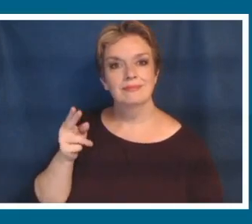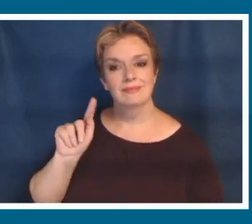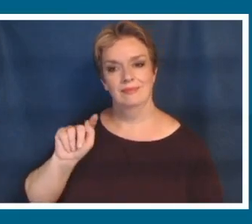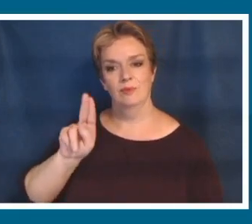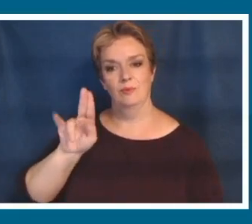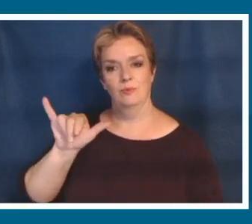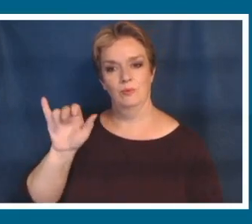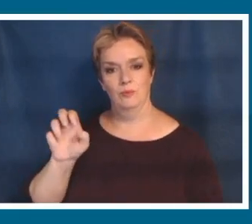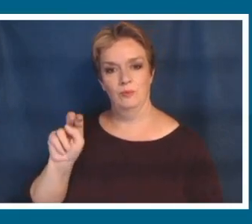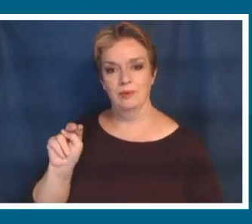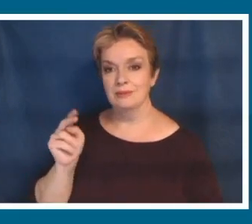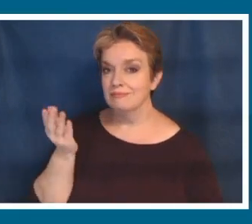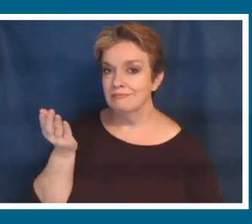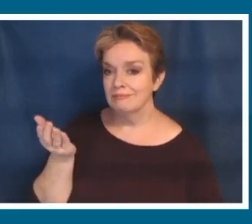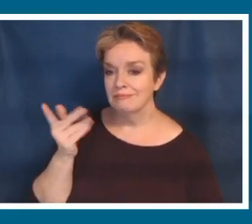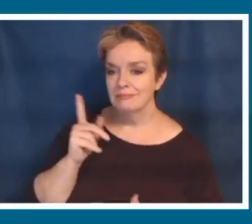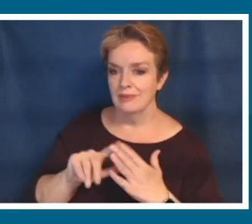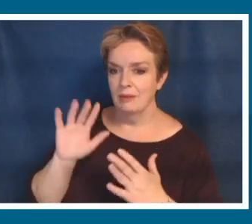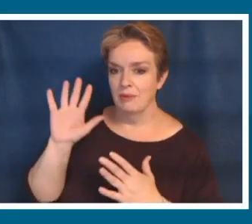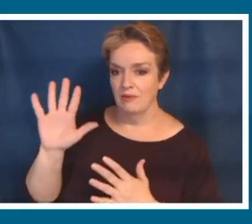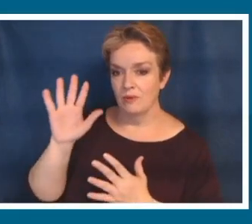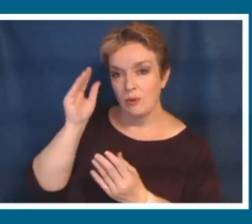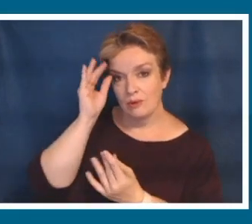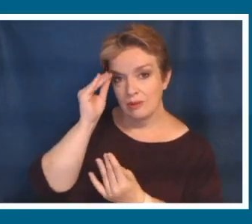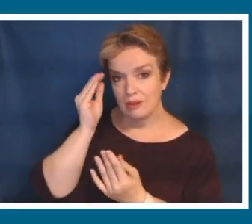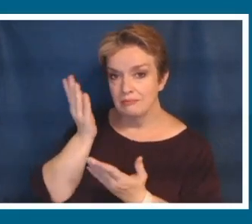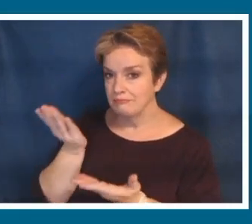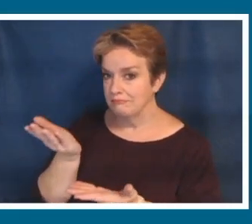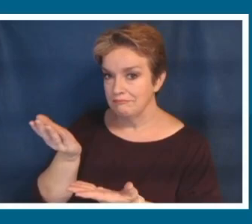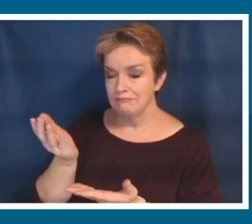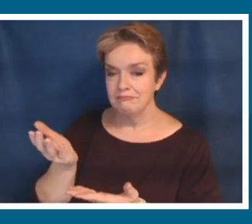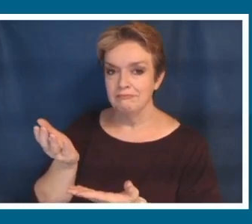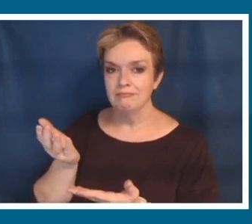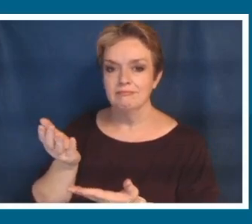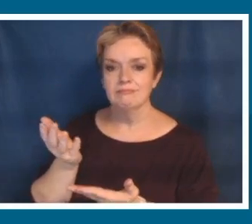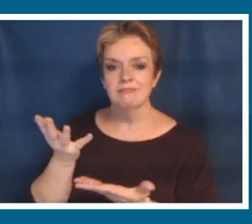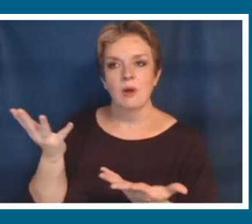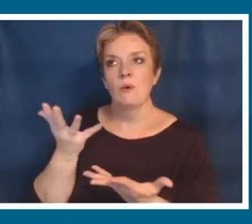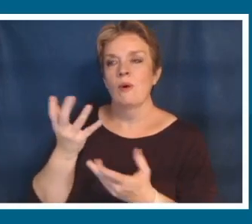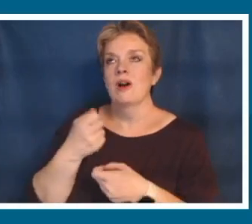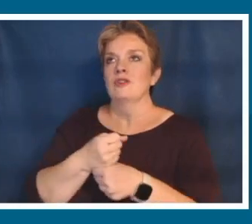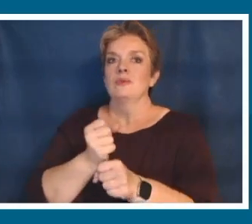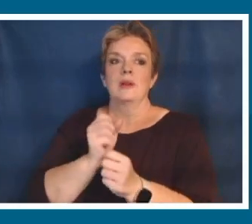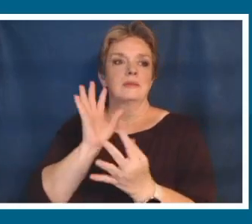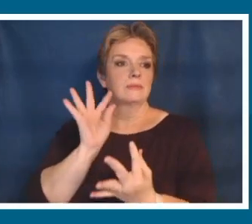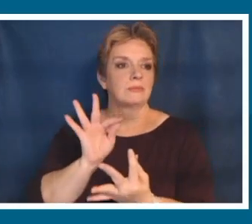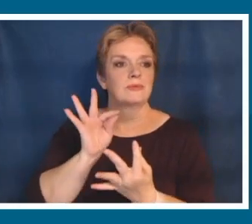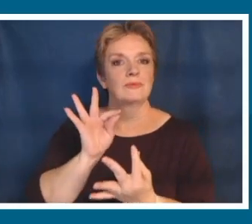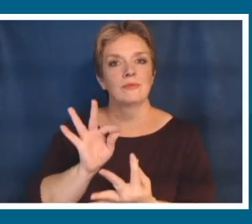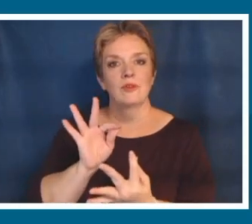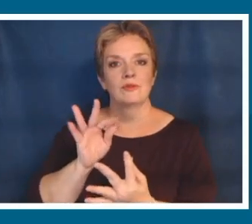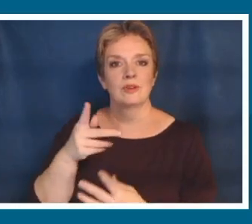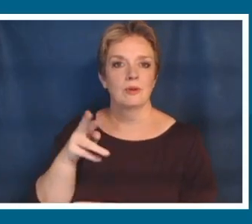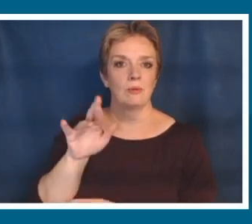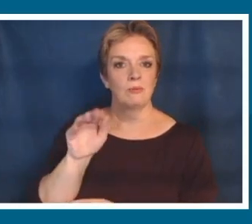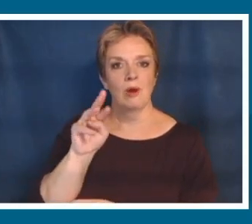us some of your thoughts on what makes the perfect primary source combination.